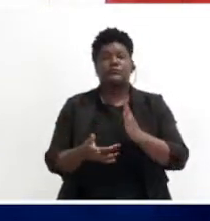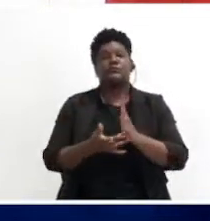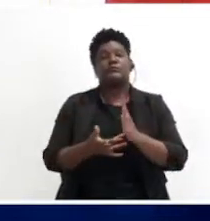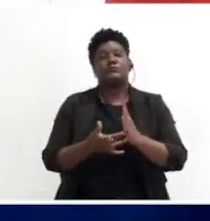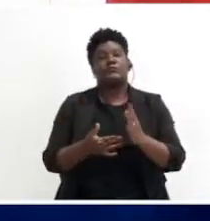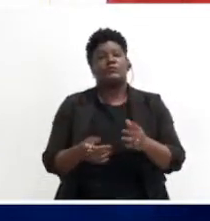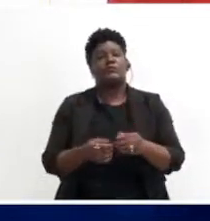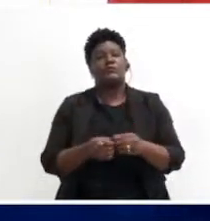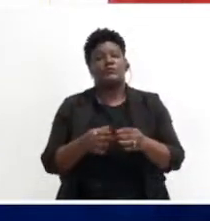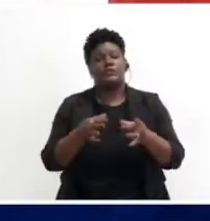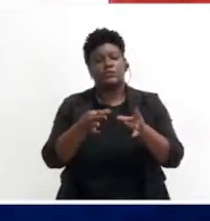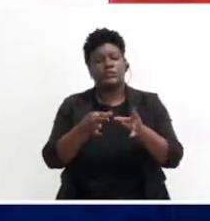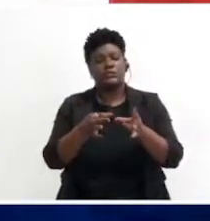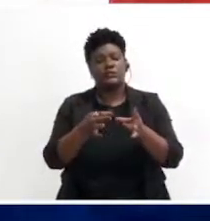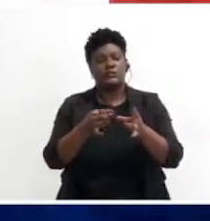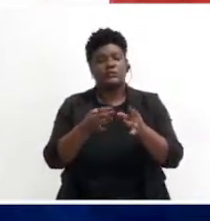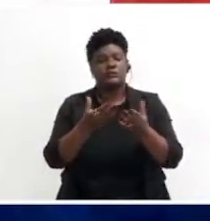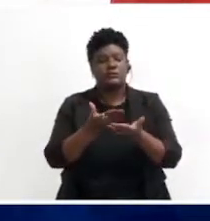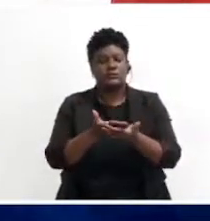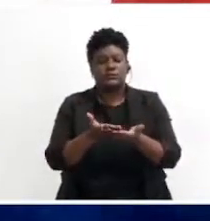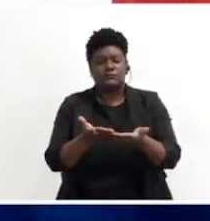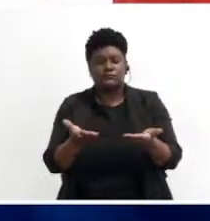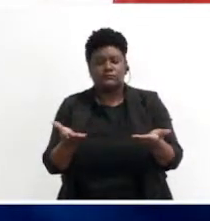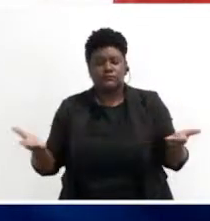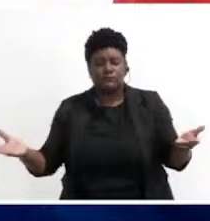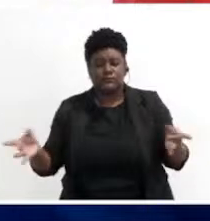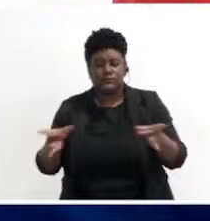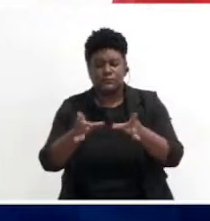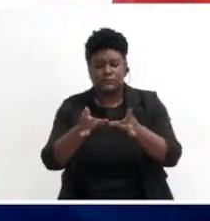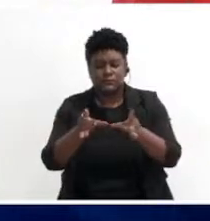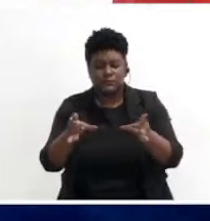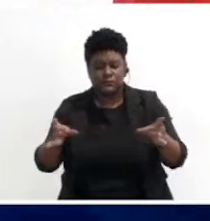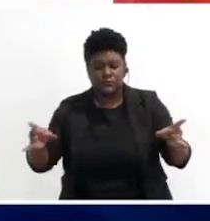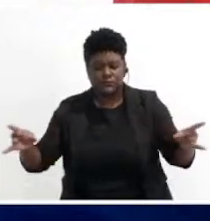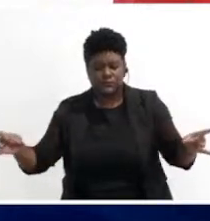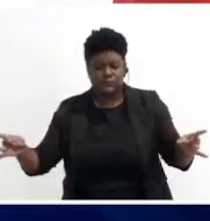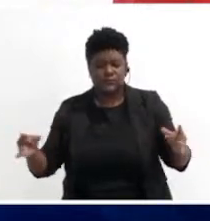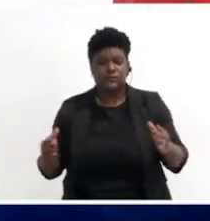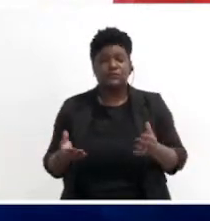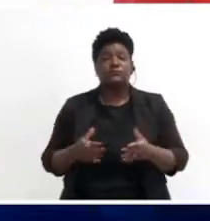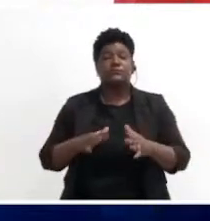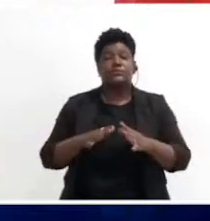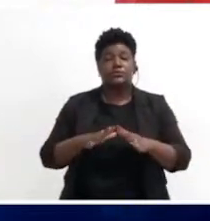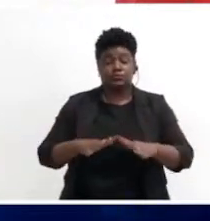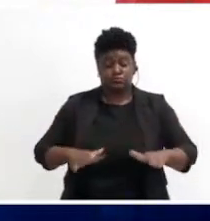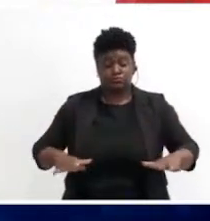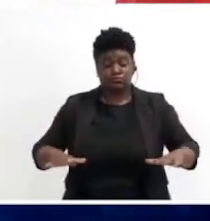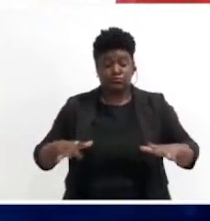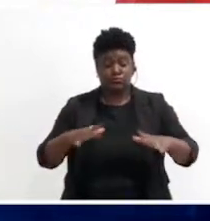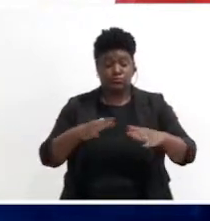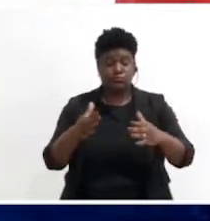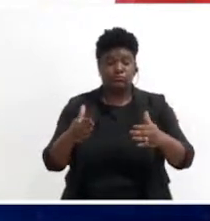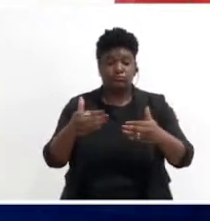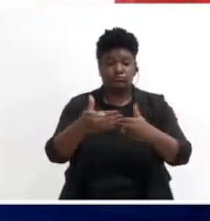small trace lines and spaces, and you can make them multi-levels.